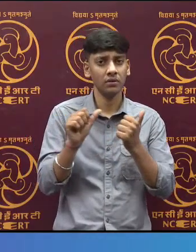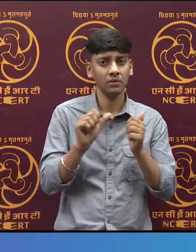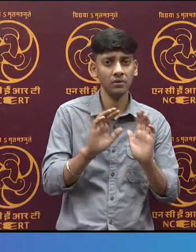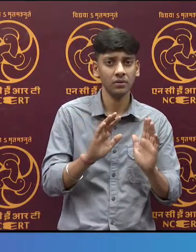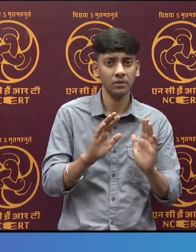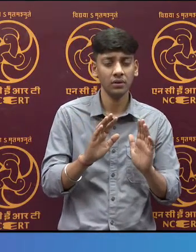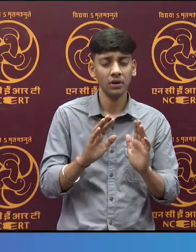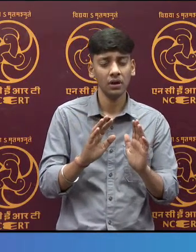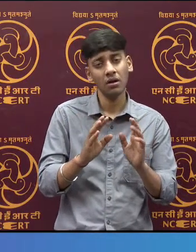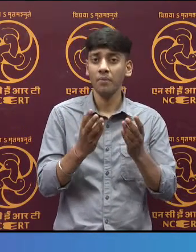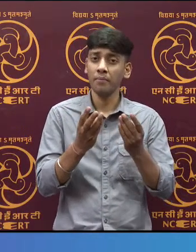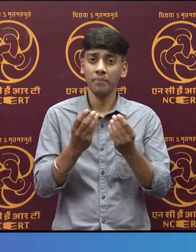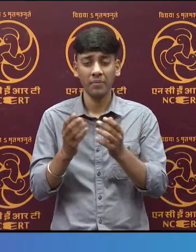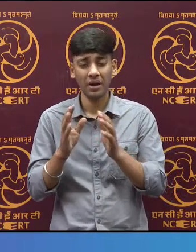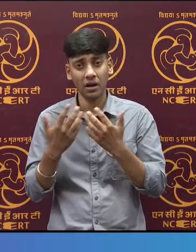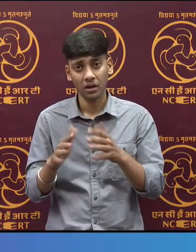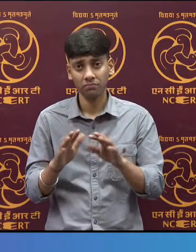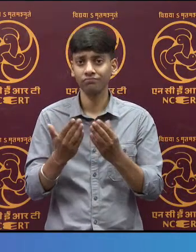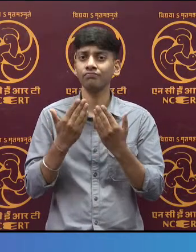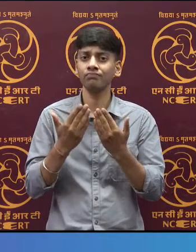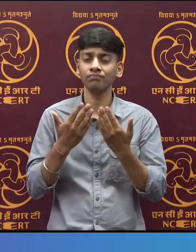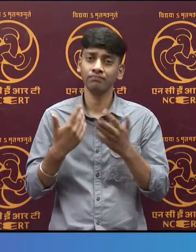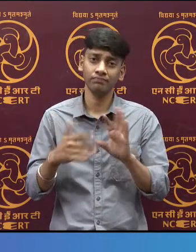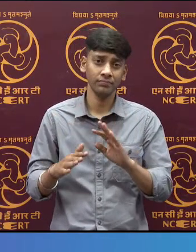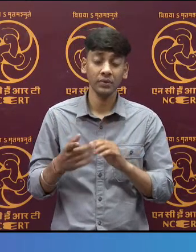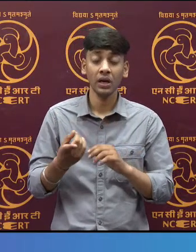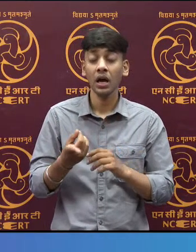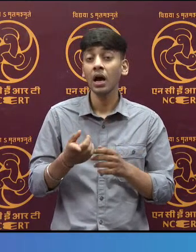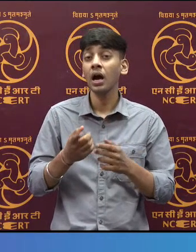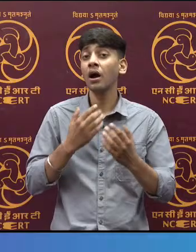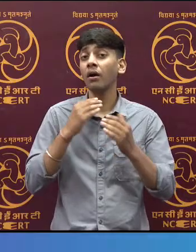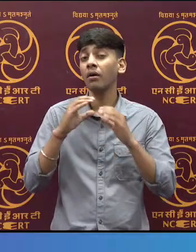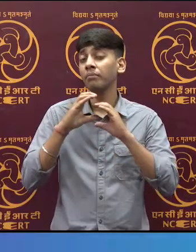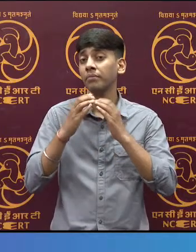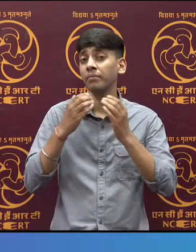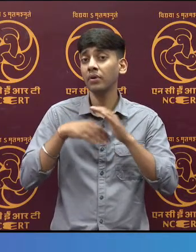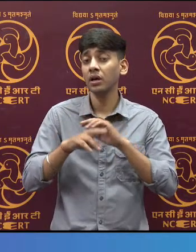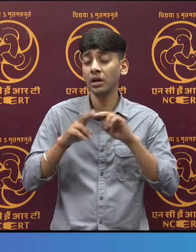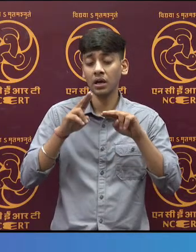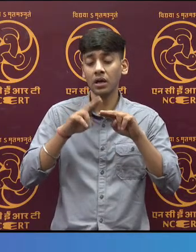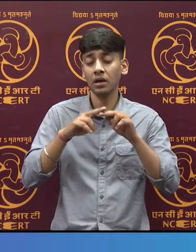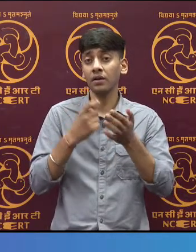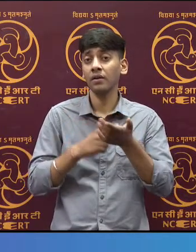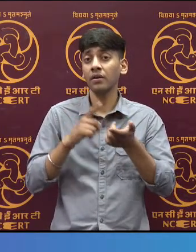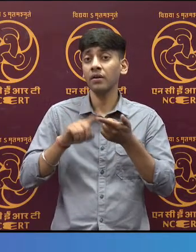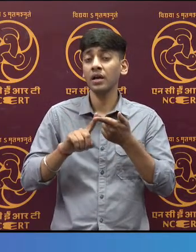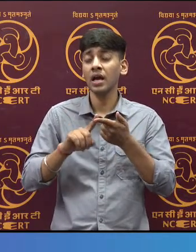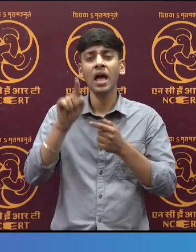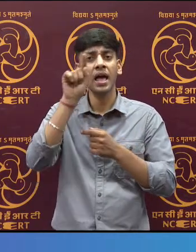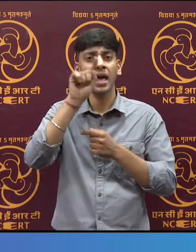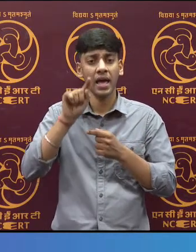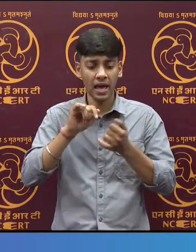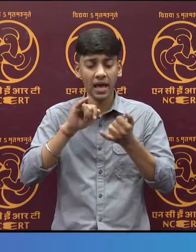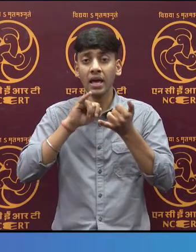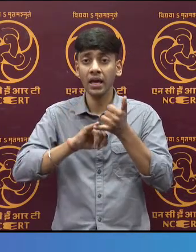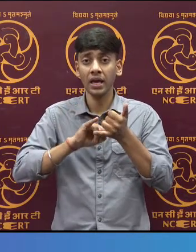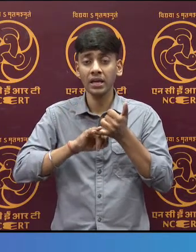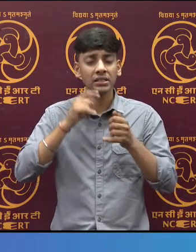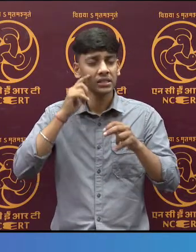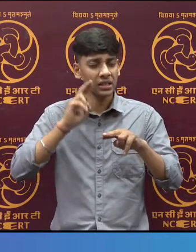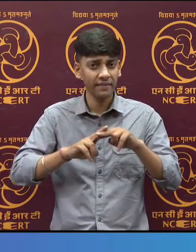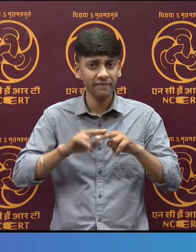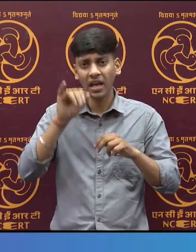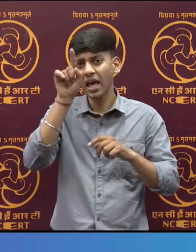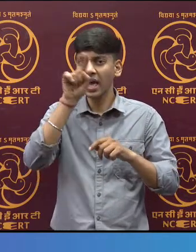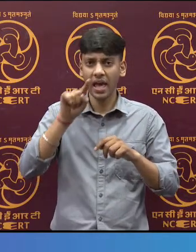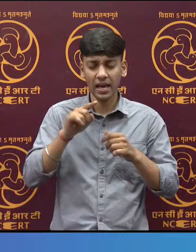we have already studied, but here since we are talking about the free fall, so in place of s, where s is taken as a distance